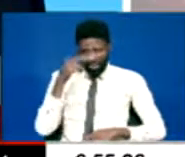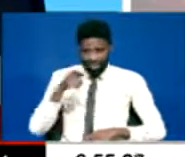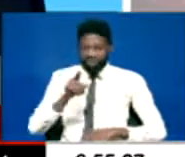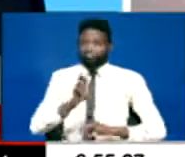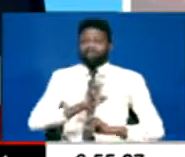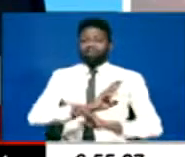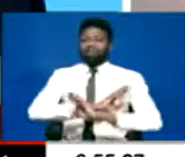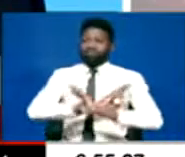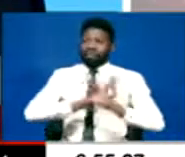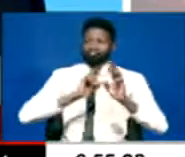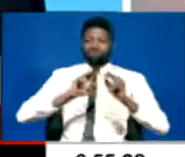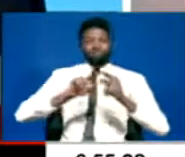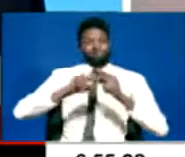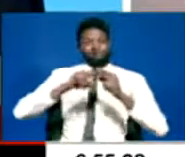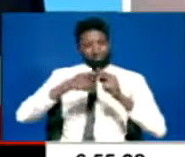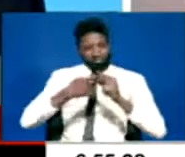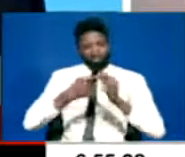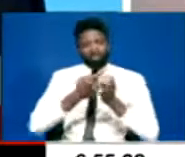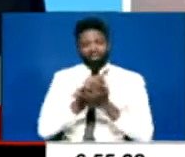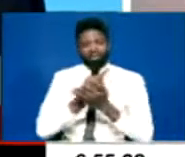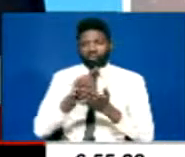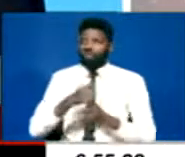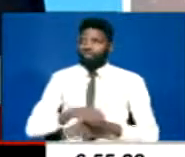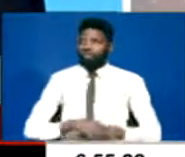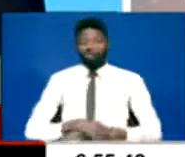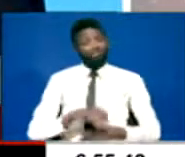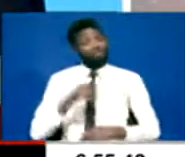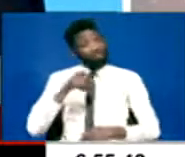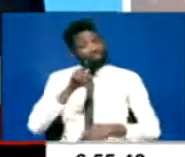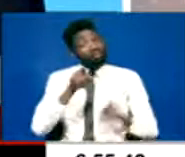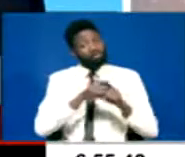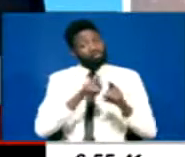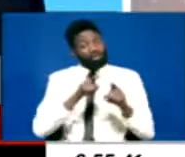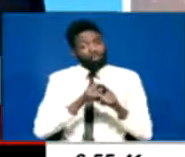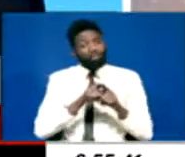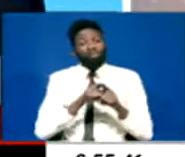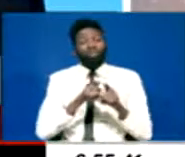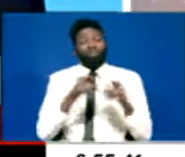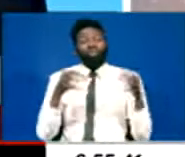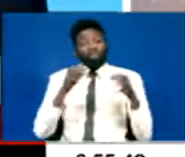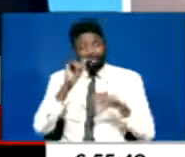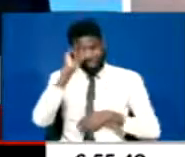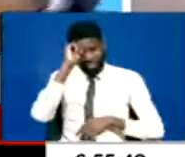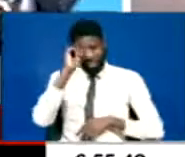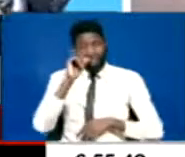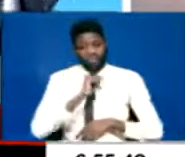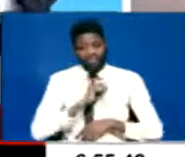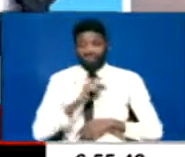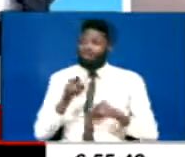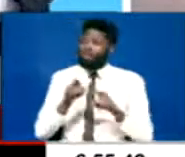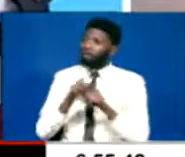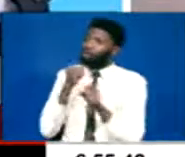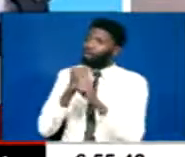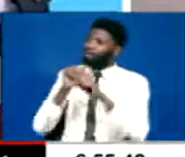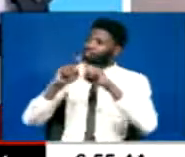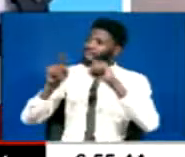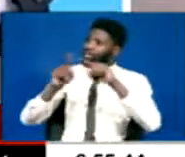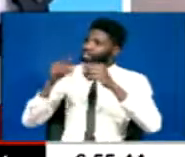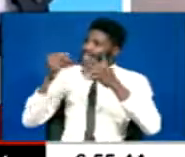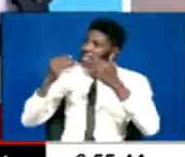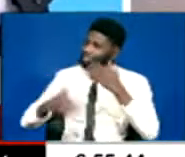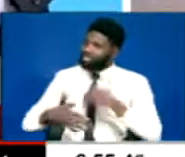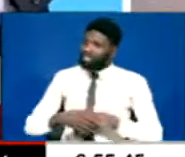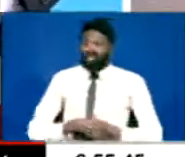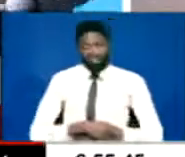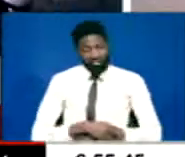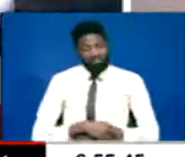started with the week. He is a priest. All right. And that wears many hats. Yep. As we wait for this